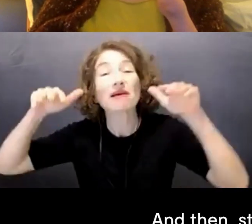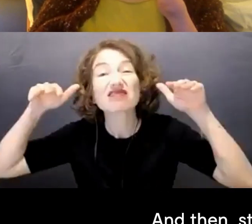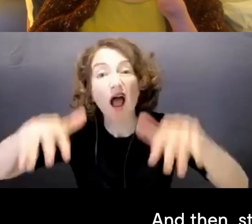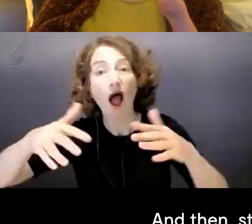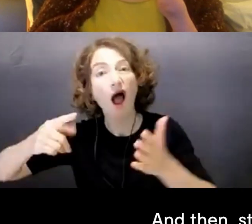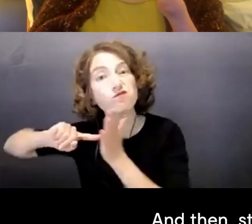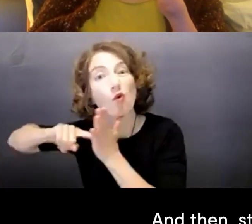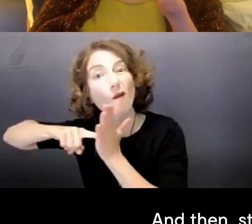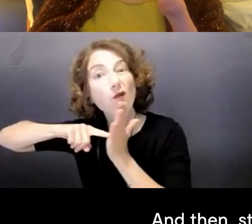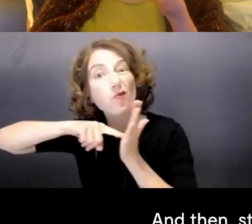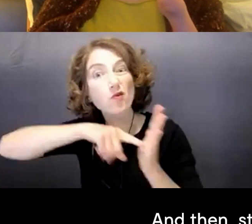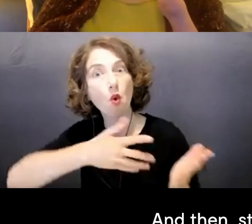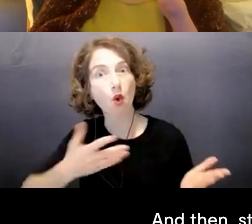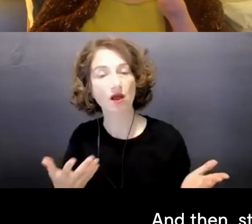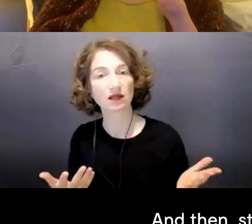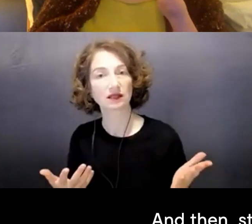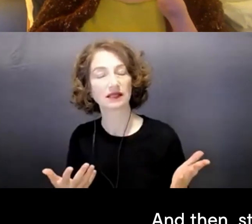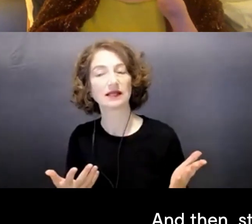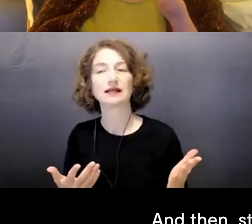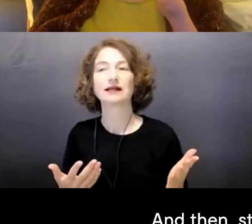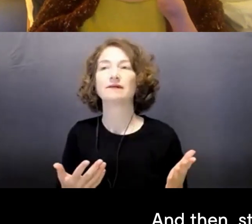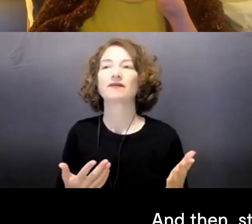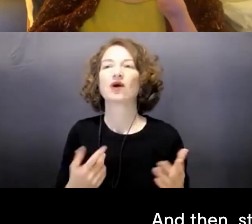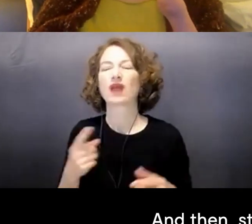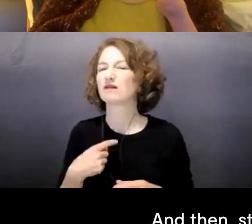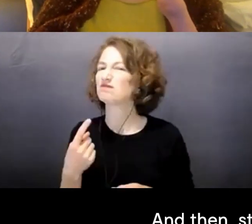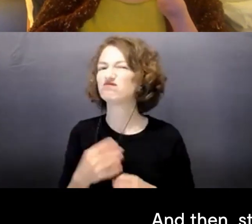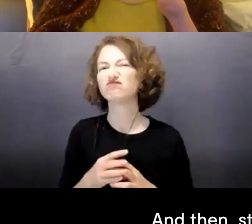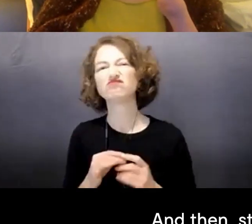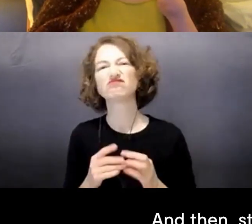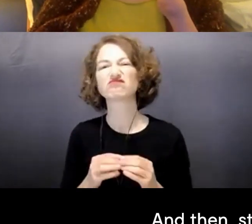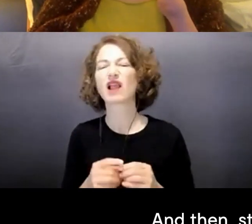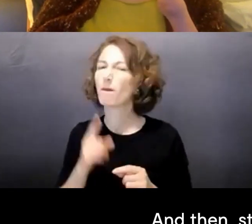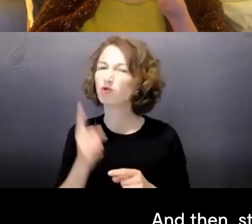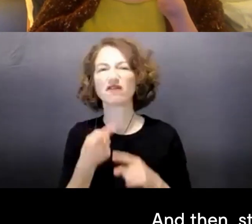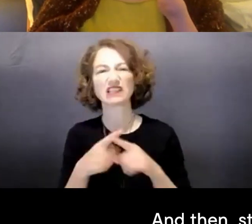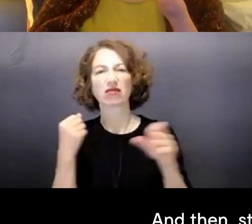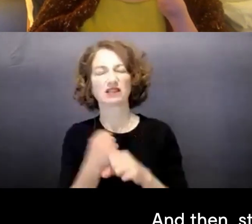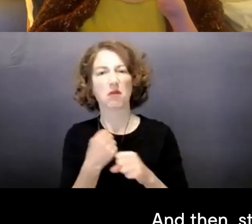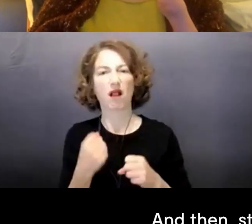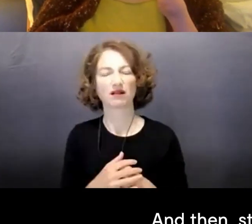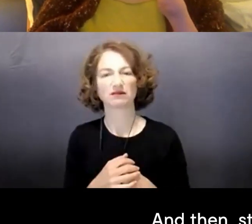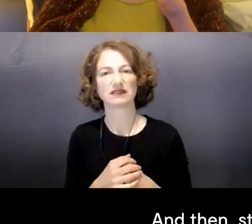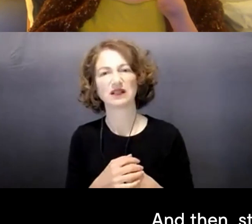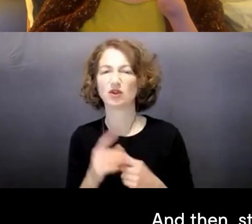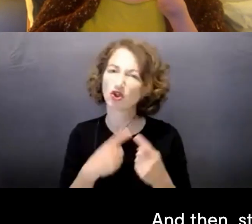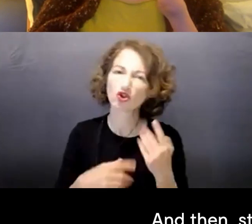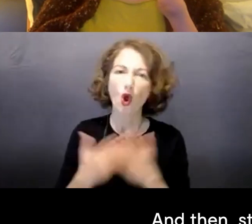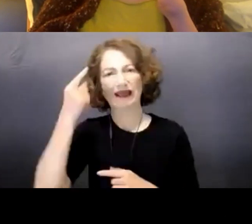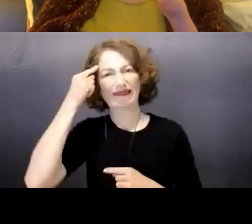still needed to do some kind of, yeah, like replanning and